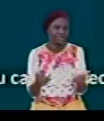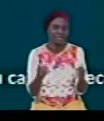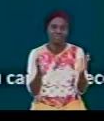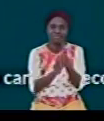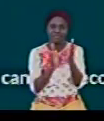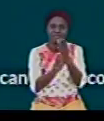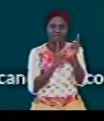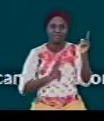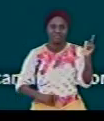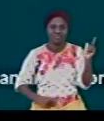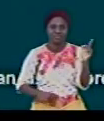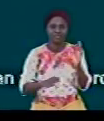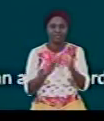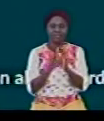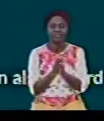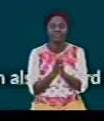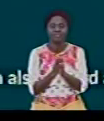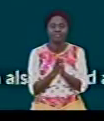Lord.